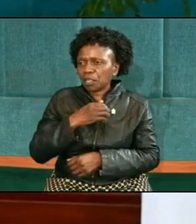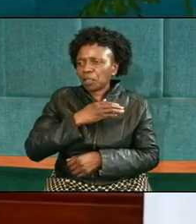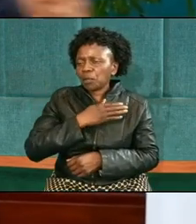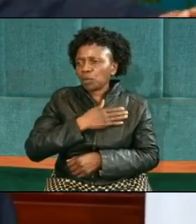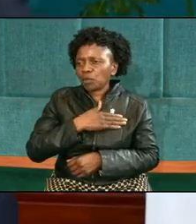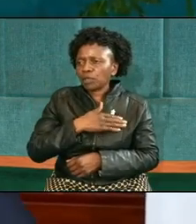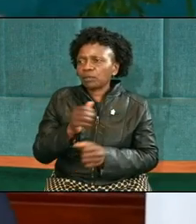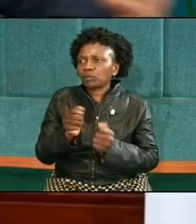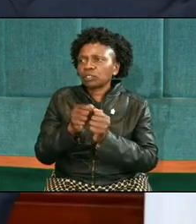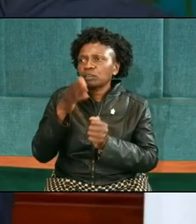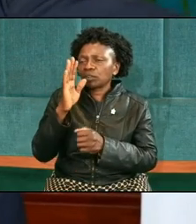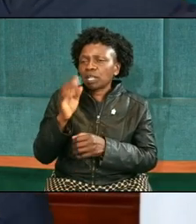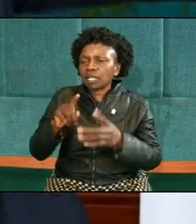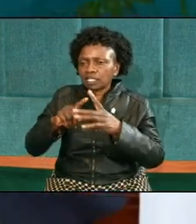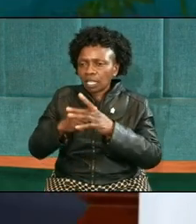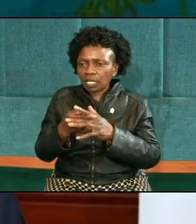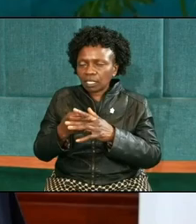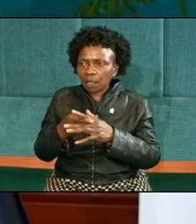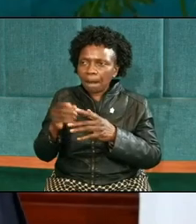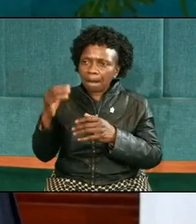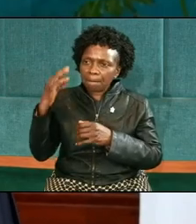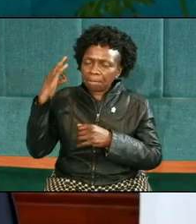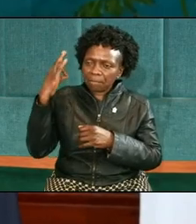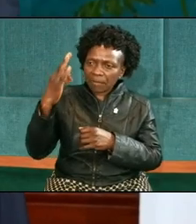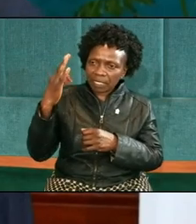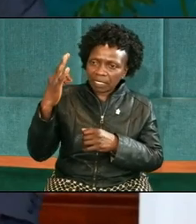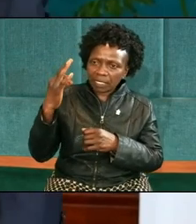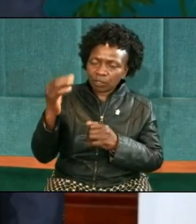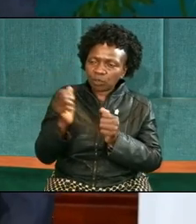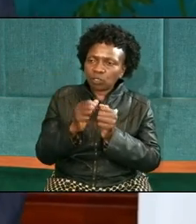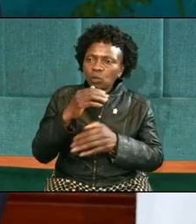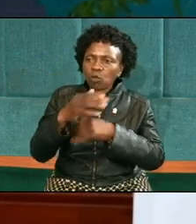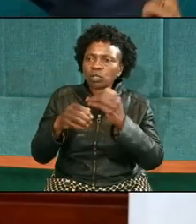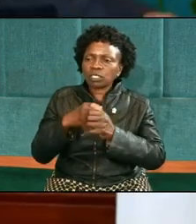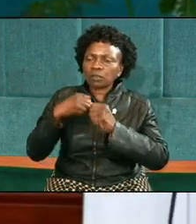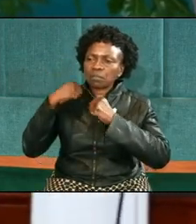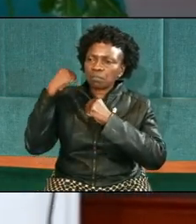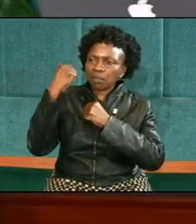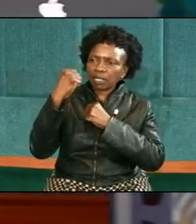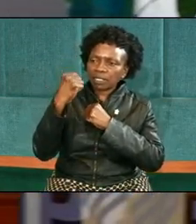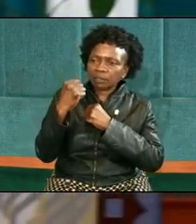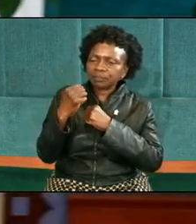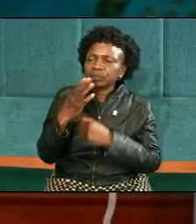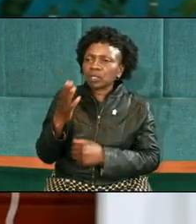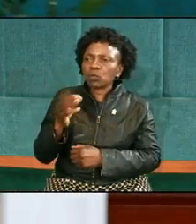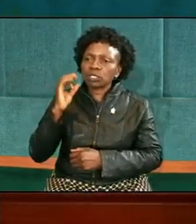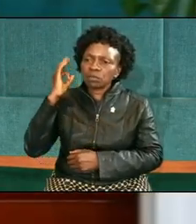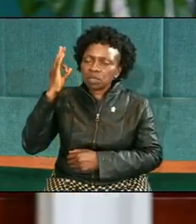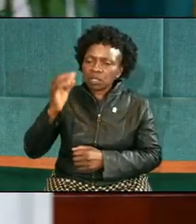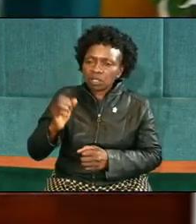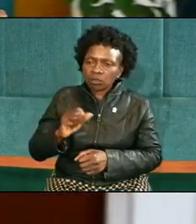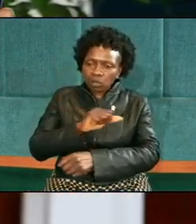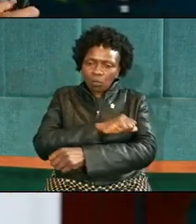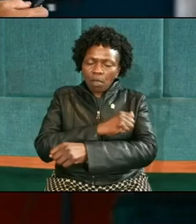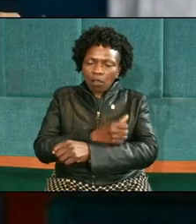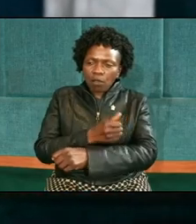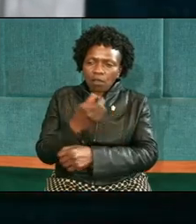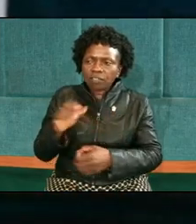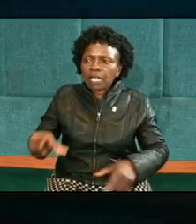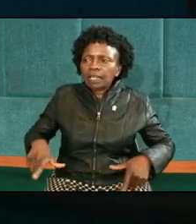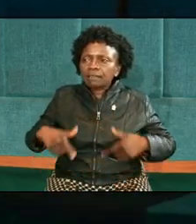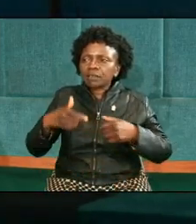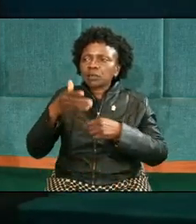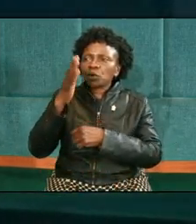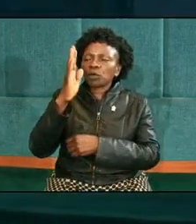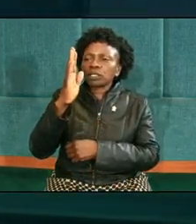and started preaching with all his might. He was preaching with the power of the living God.